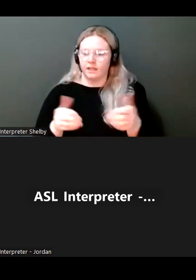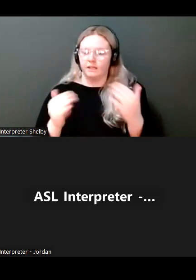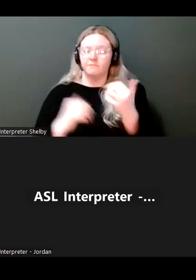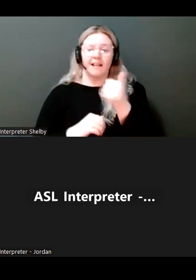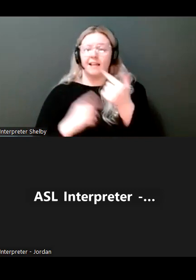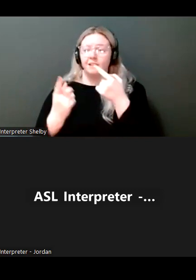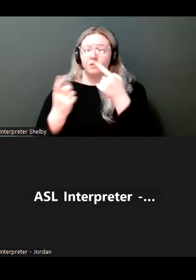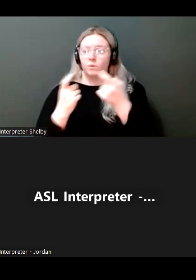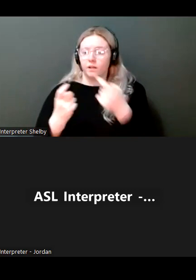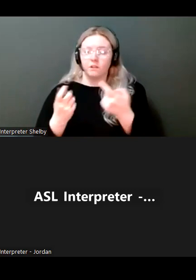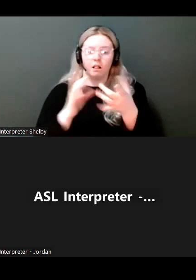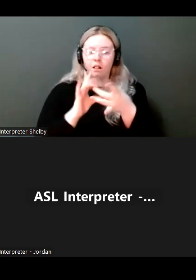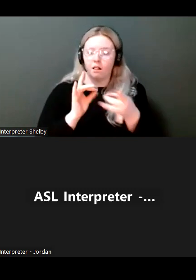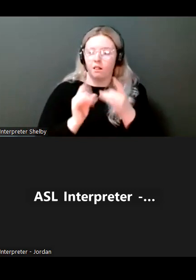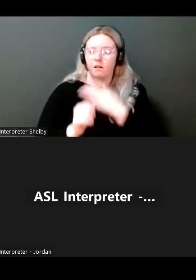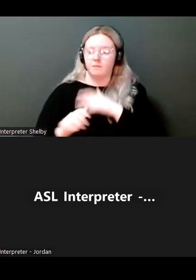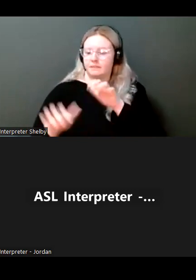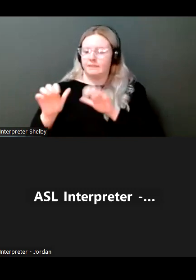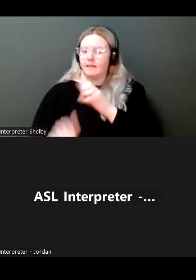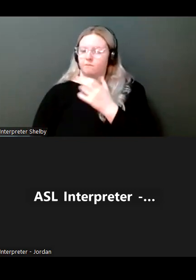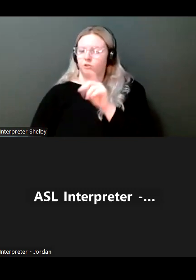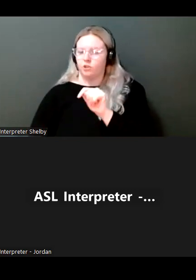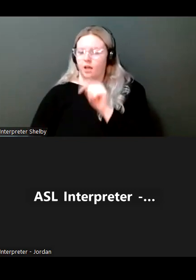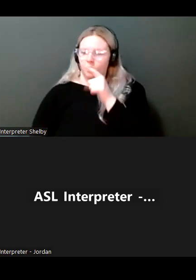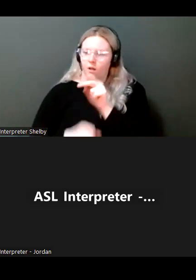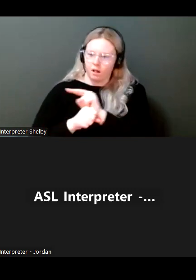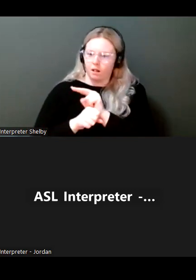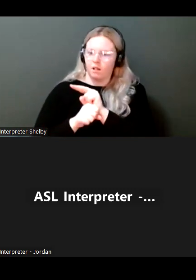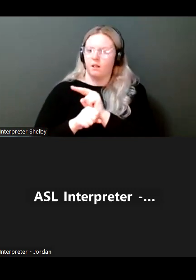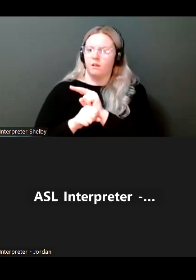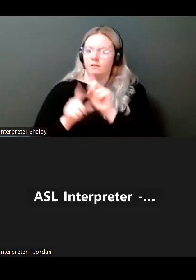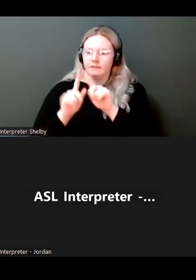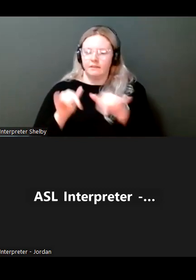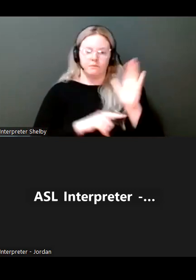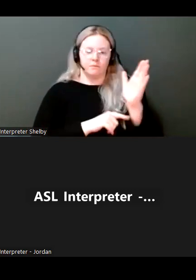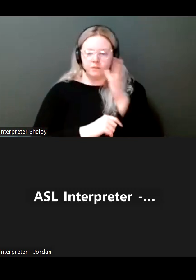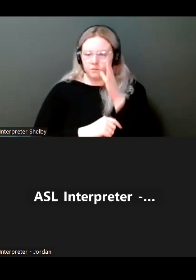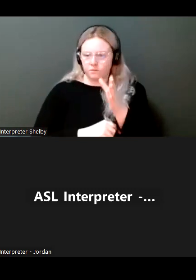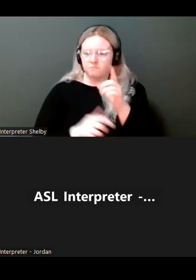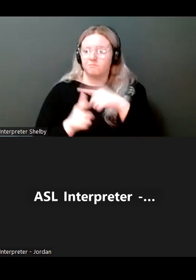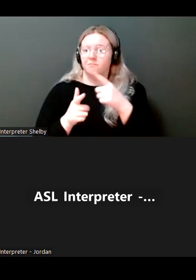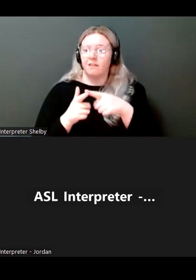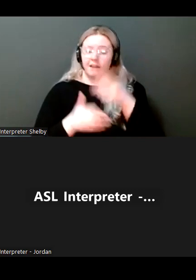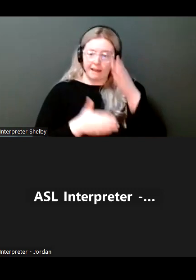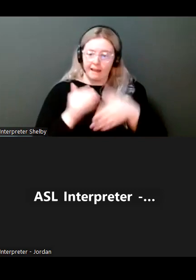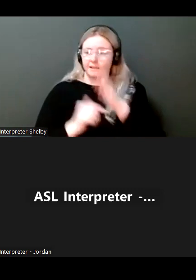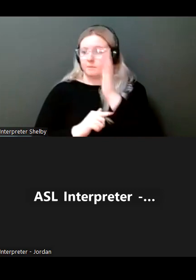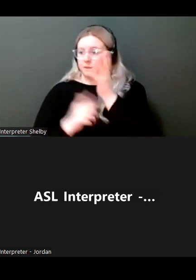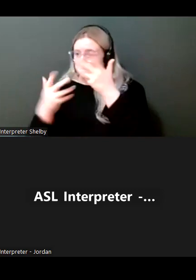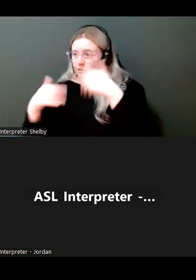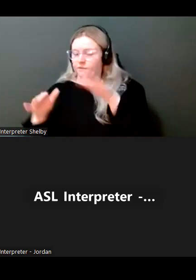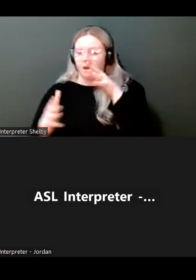and comments in the chat. We will be monitoring this throughout the call. And of course, we will have time at the end for questions and answers as